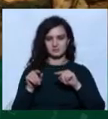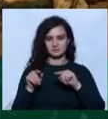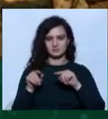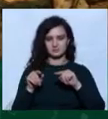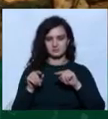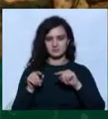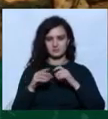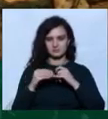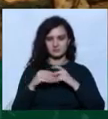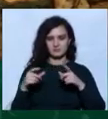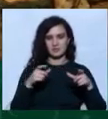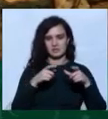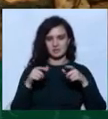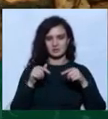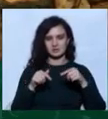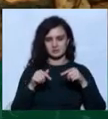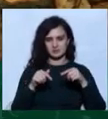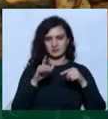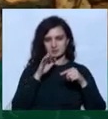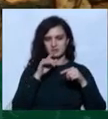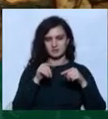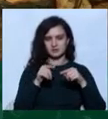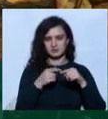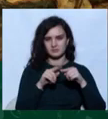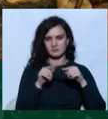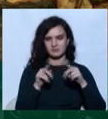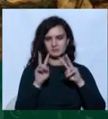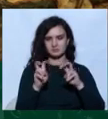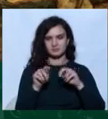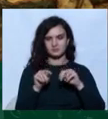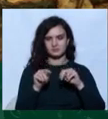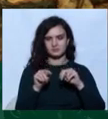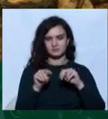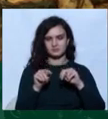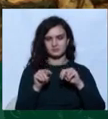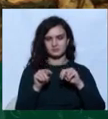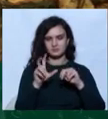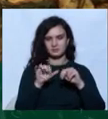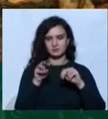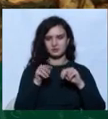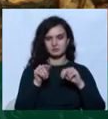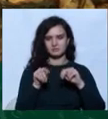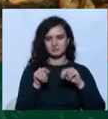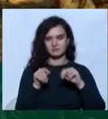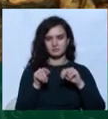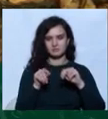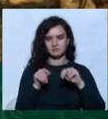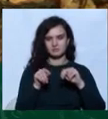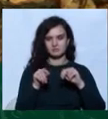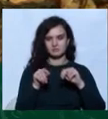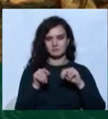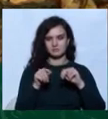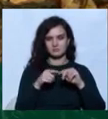Treasure Island, as a coming-of-age story, which means Jim is basically navigating his way